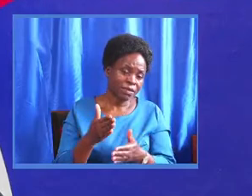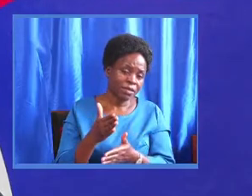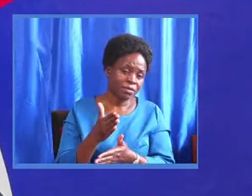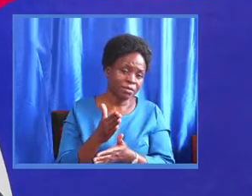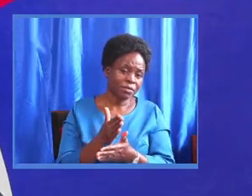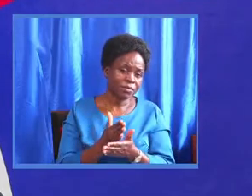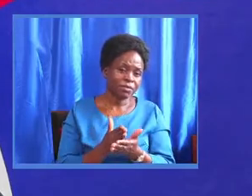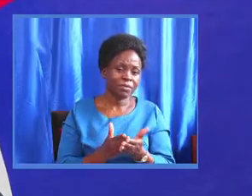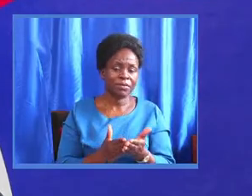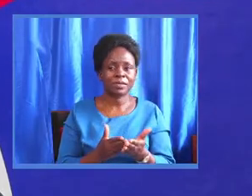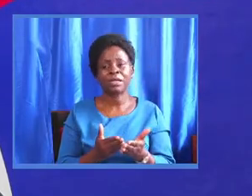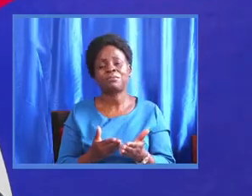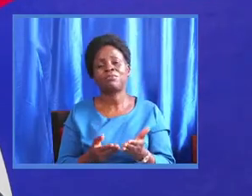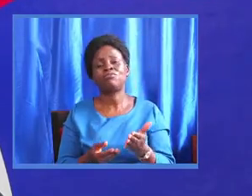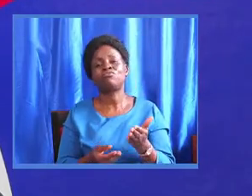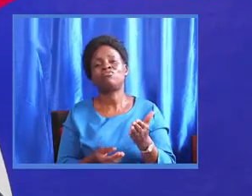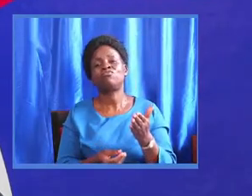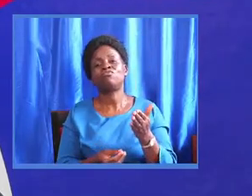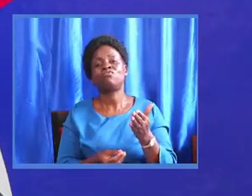incentives of 50%